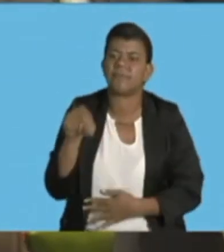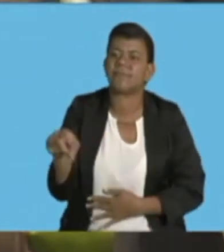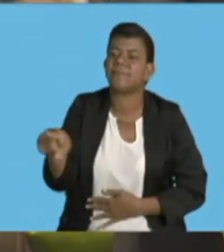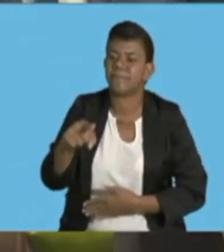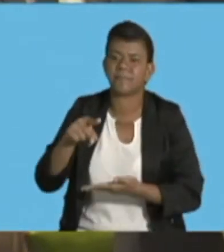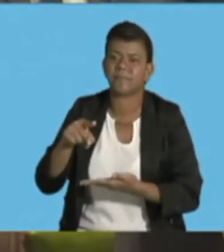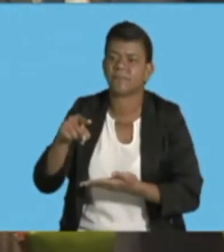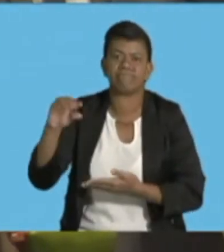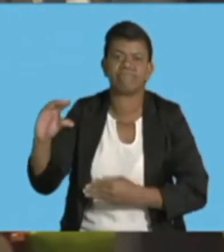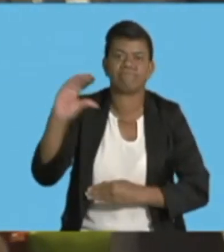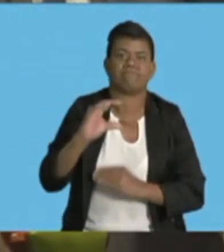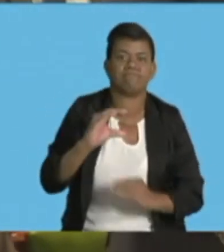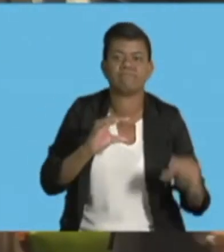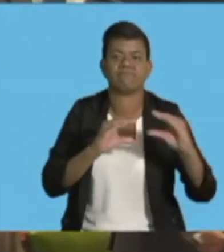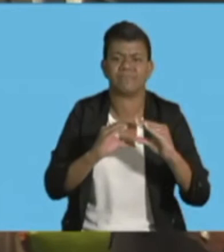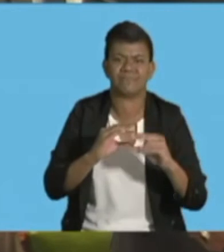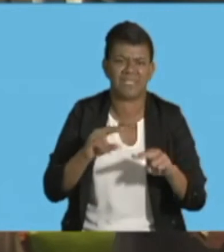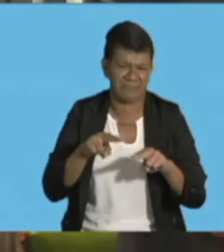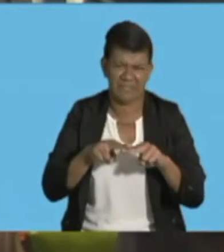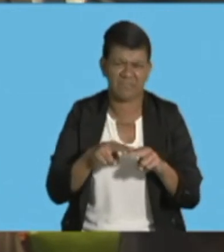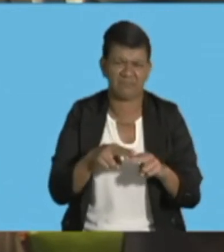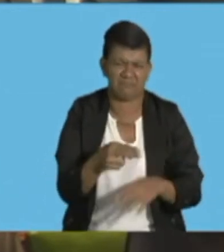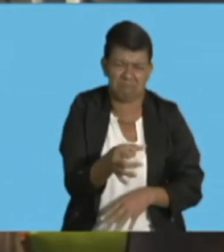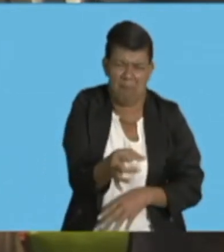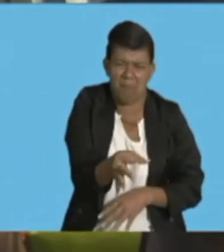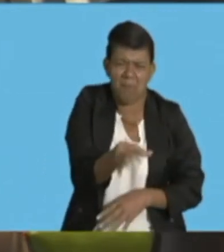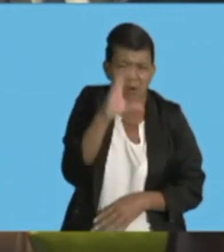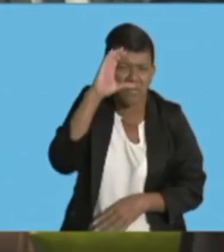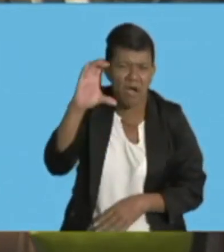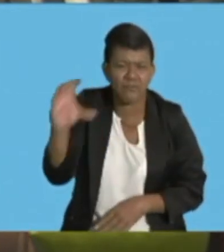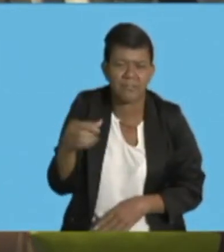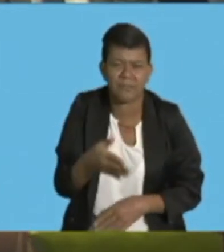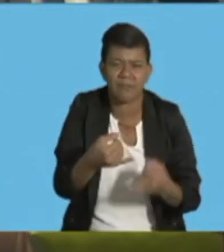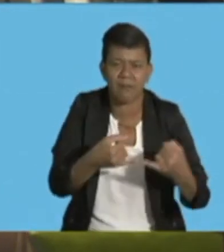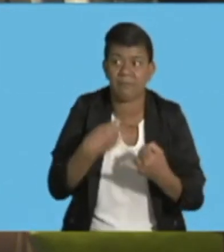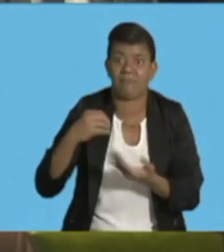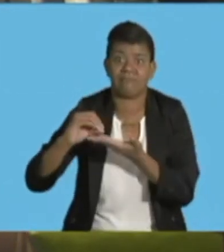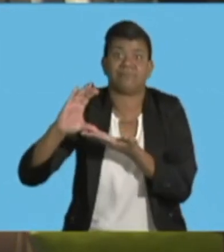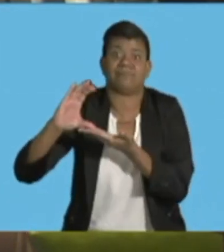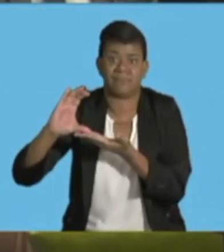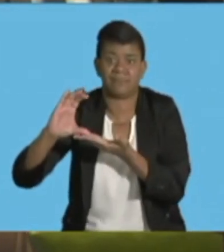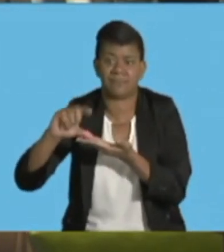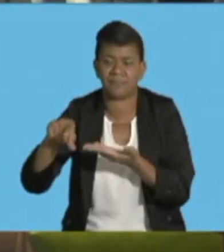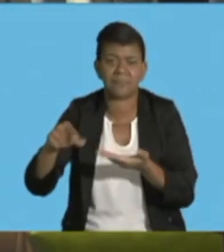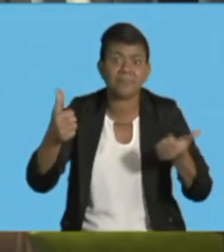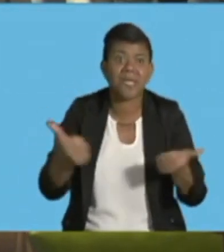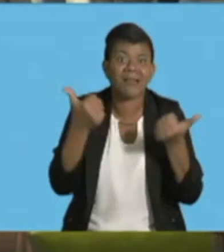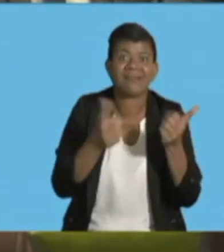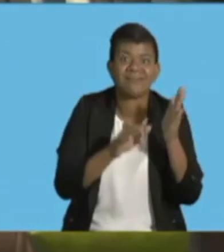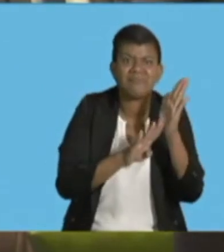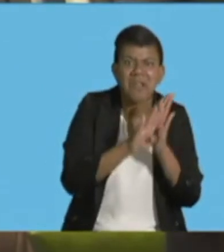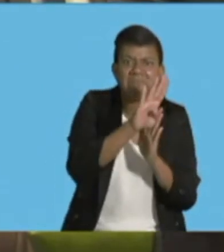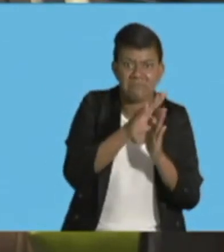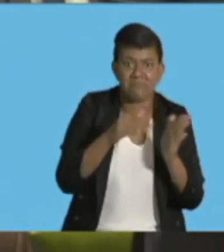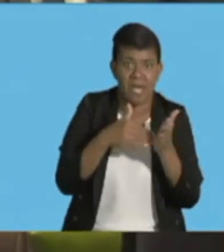Fiji, especially small developing states. And Mr. Speaker, sir, we have also seen an appetite by many of our development partners more focused on